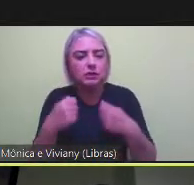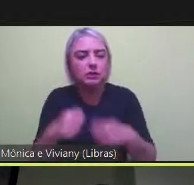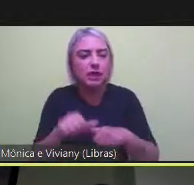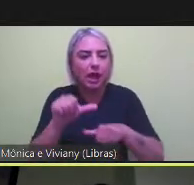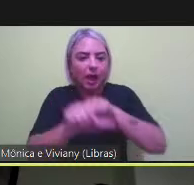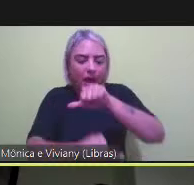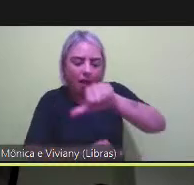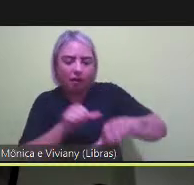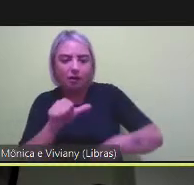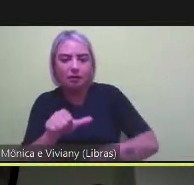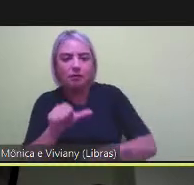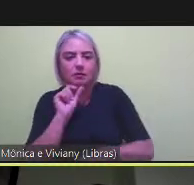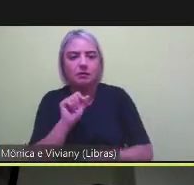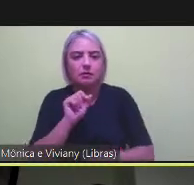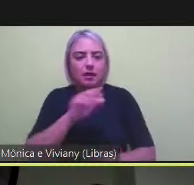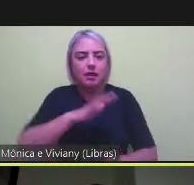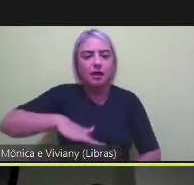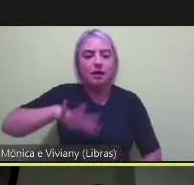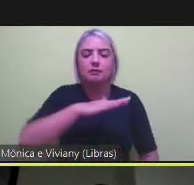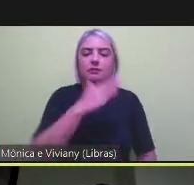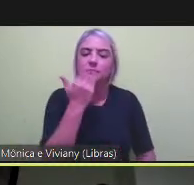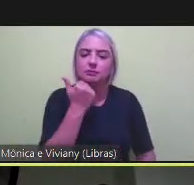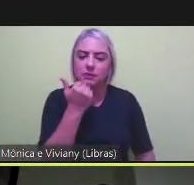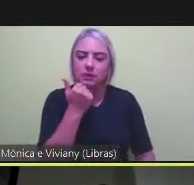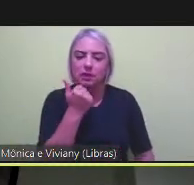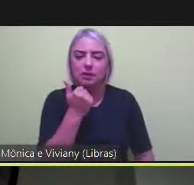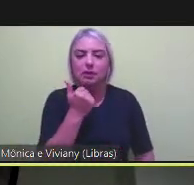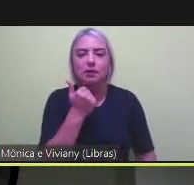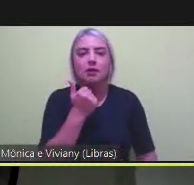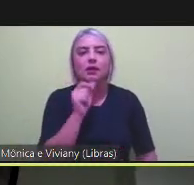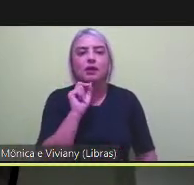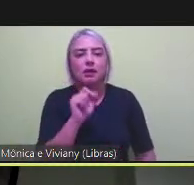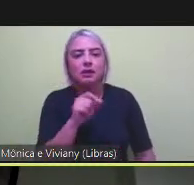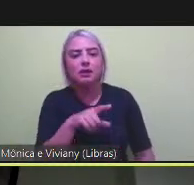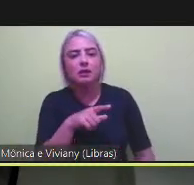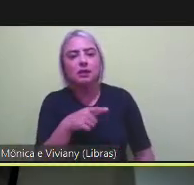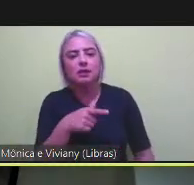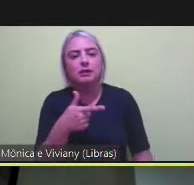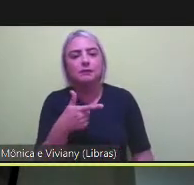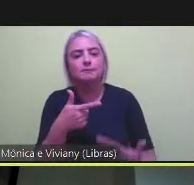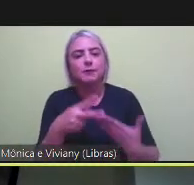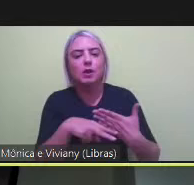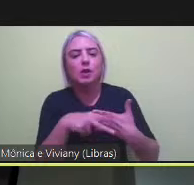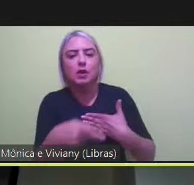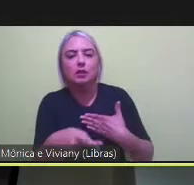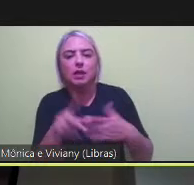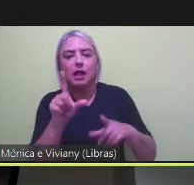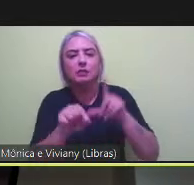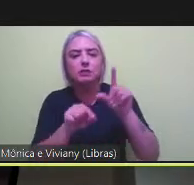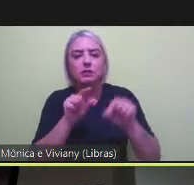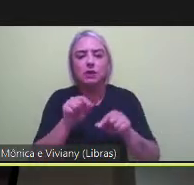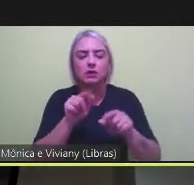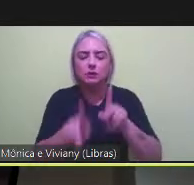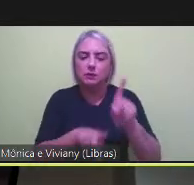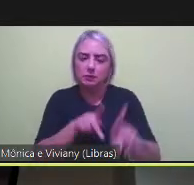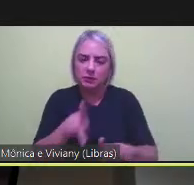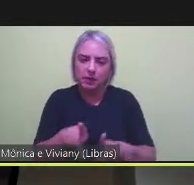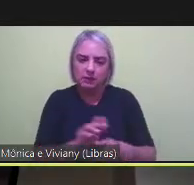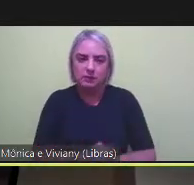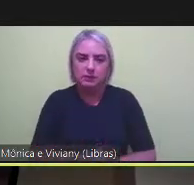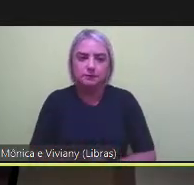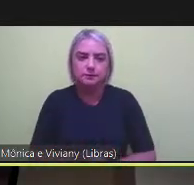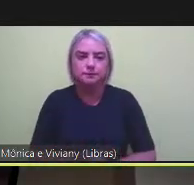that should alter the nutrition environment that determines the choices of the